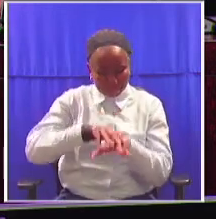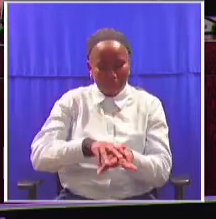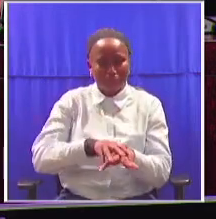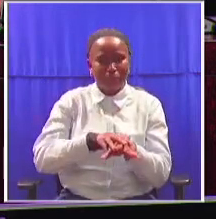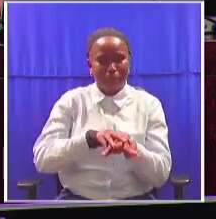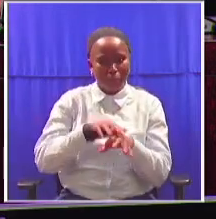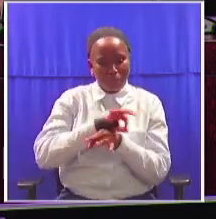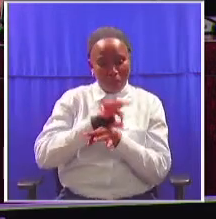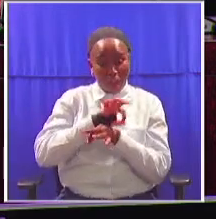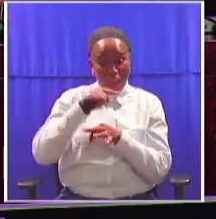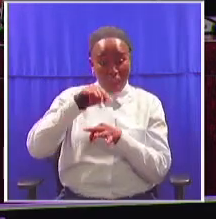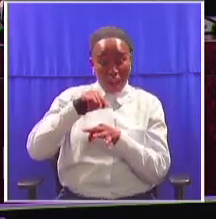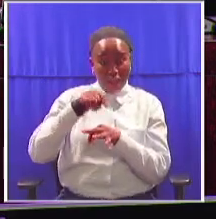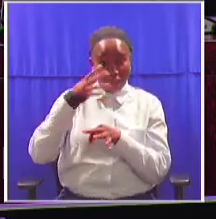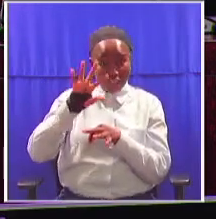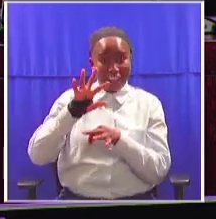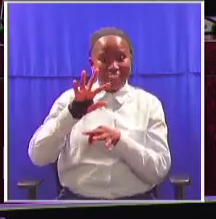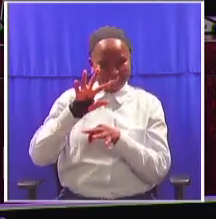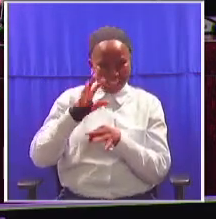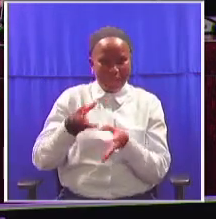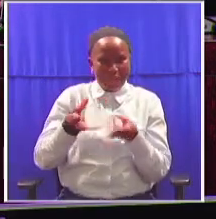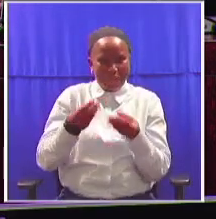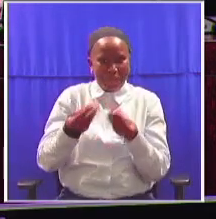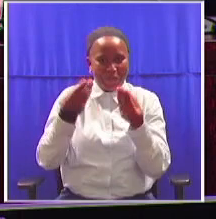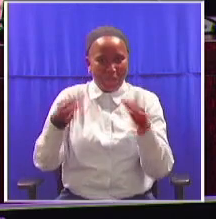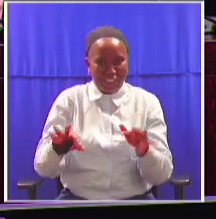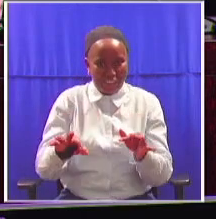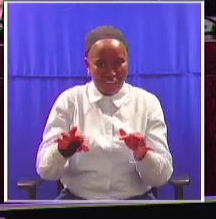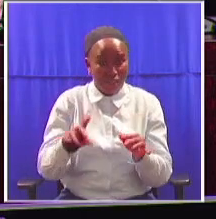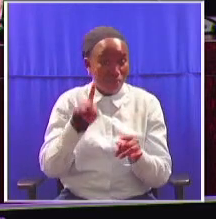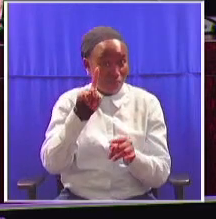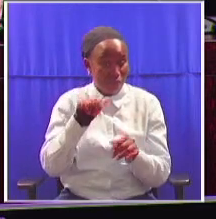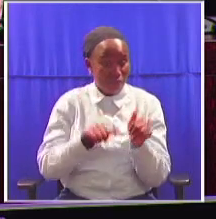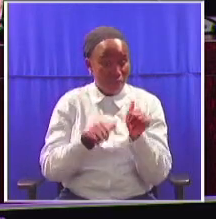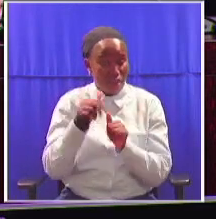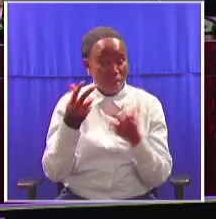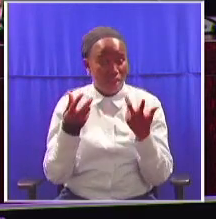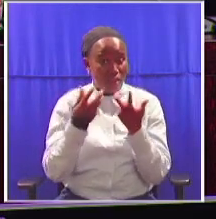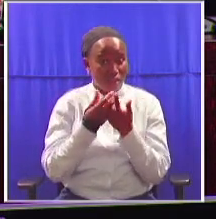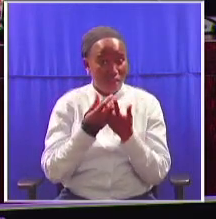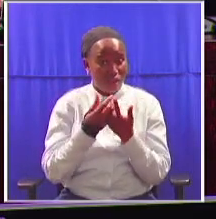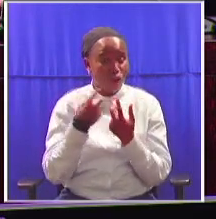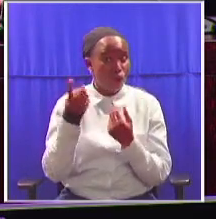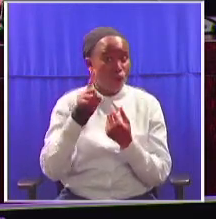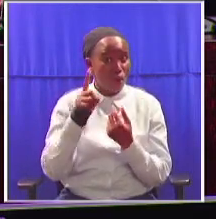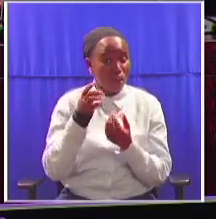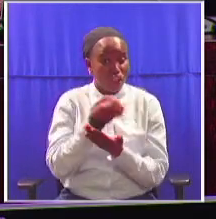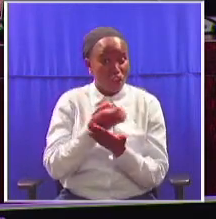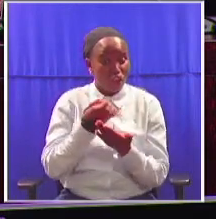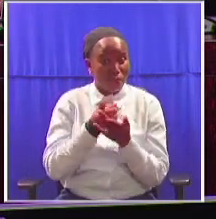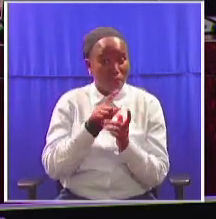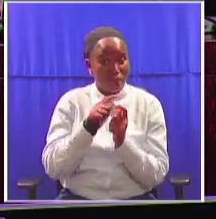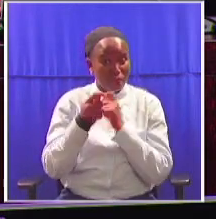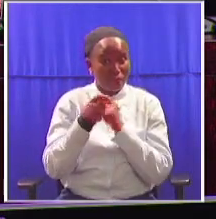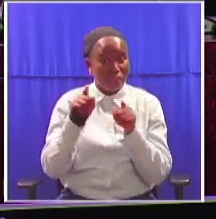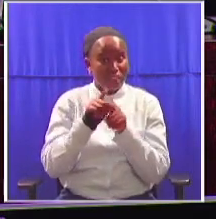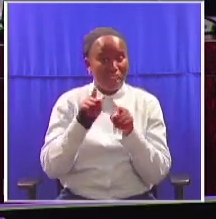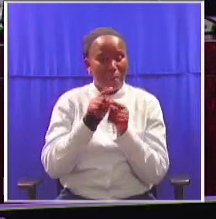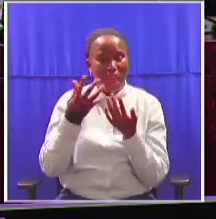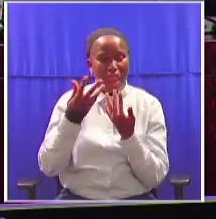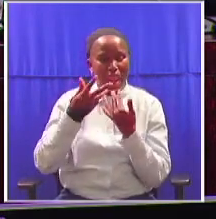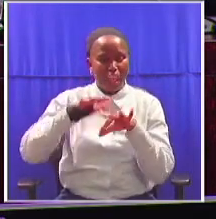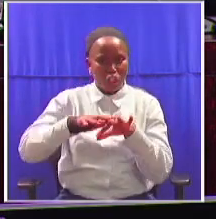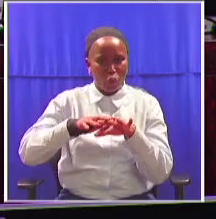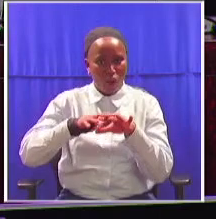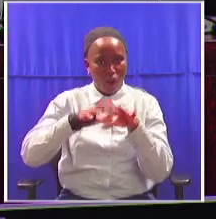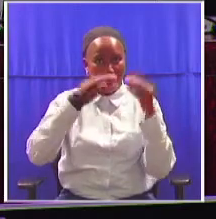energy plan. First, in line with our economic reforms in network industries, we have allowed the